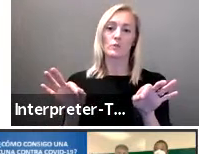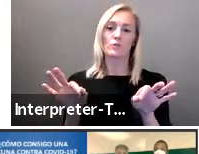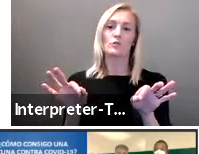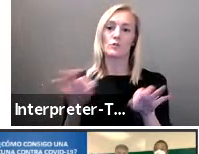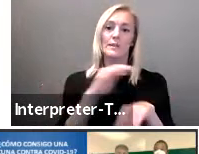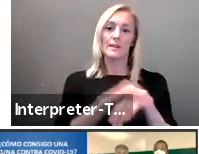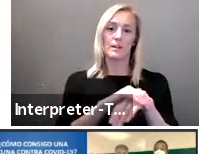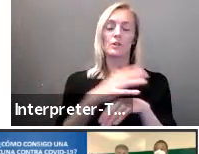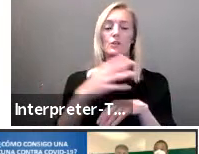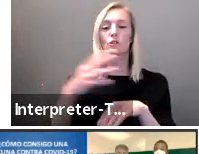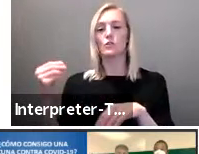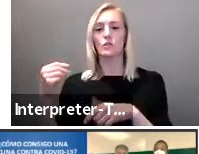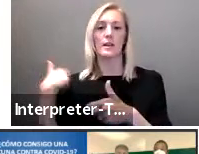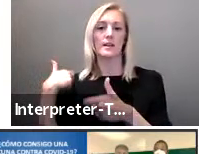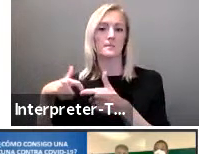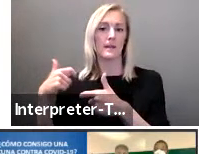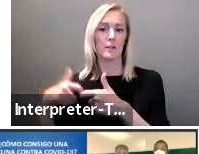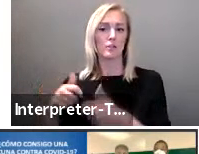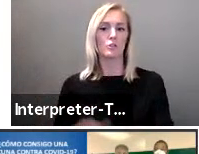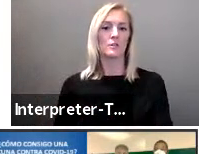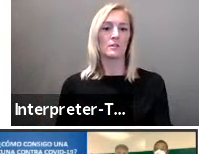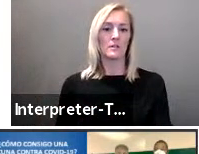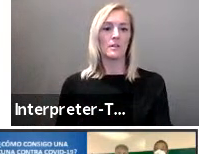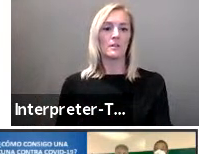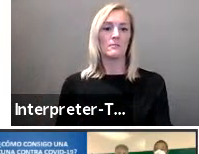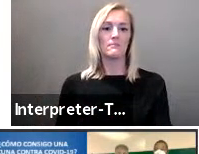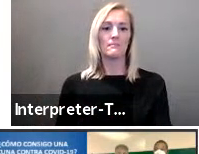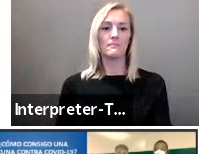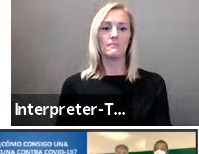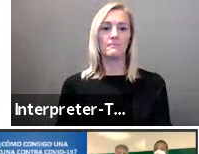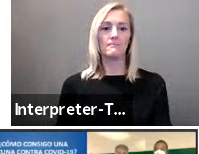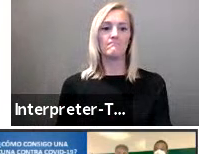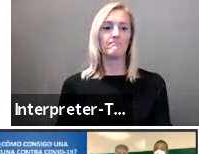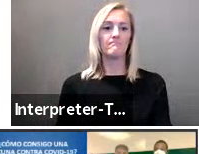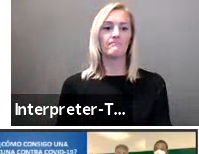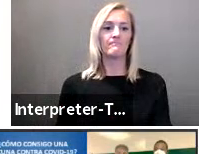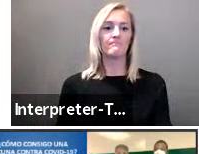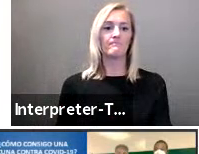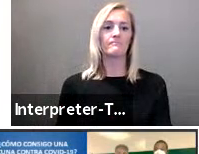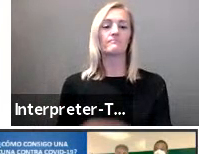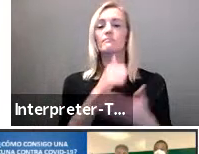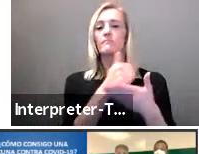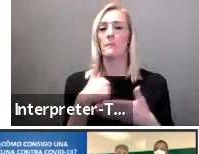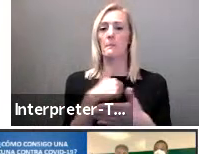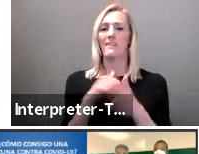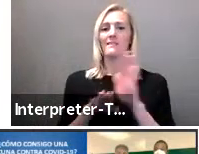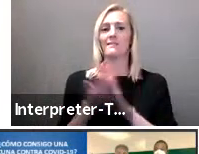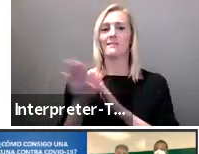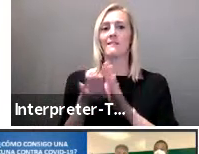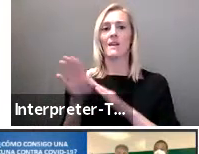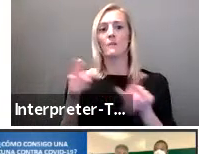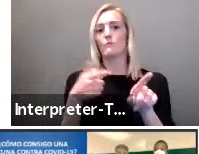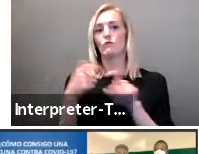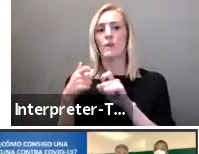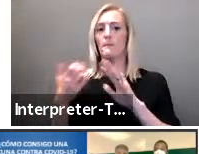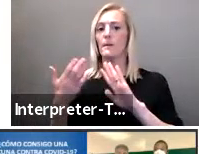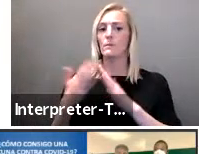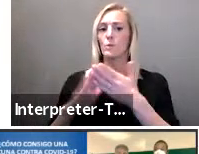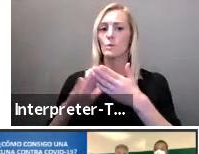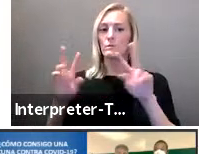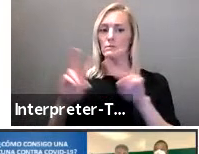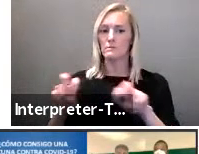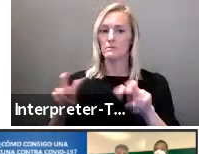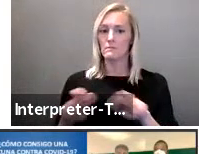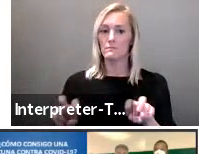in English and in Spanish. They helped us develop a rapid community assessment so